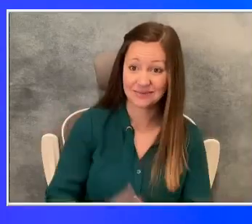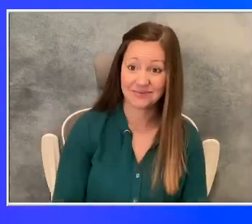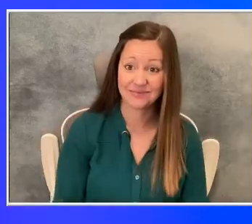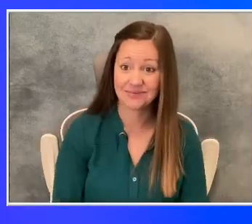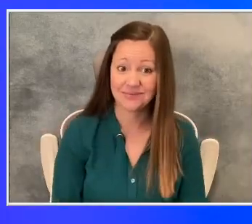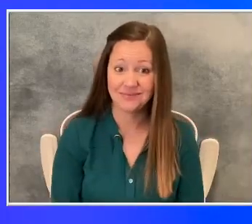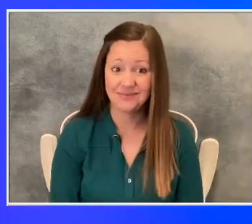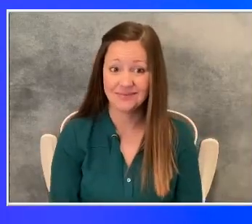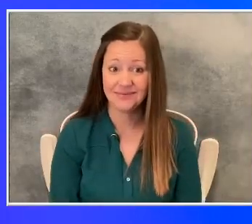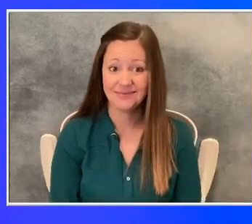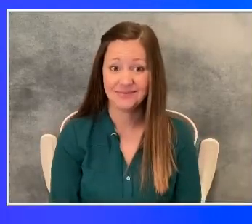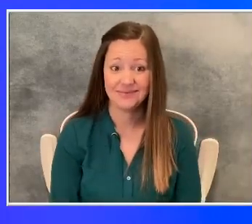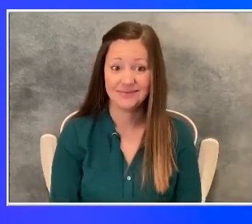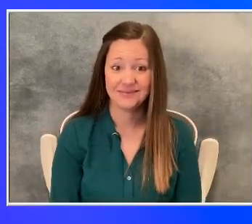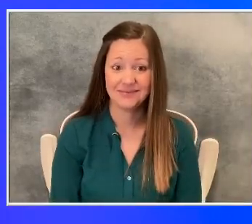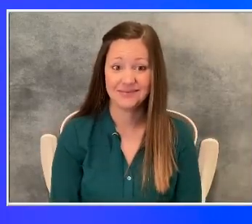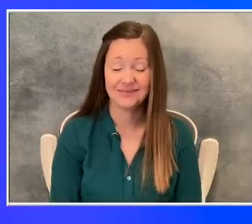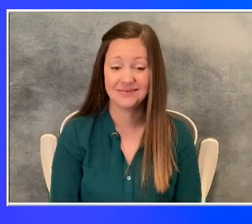The